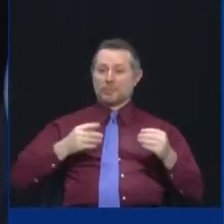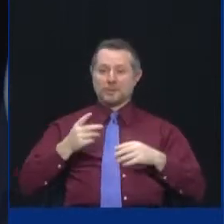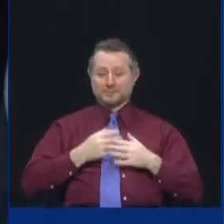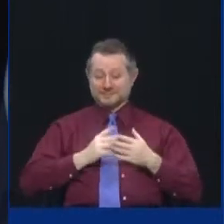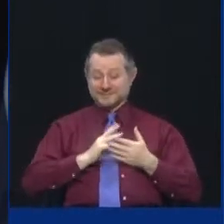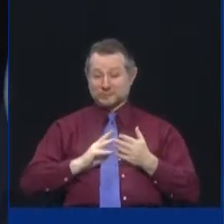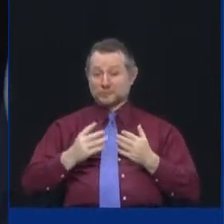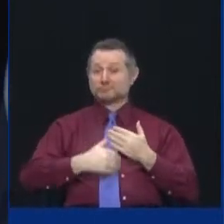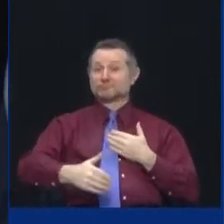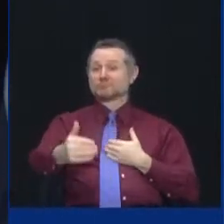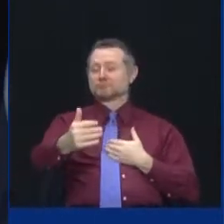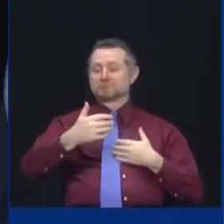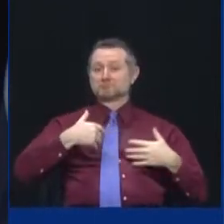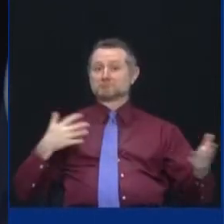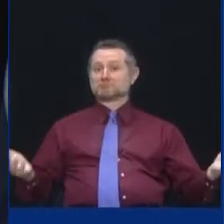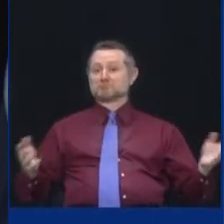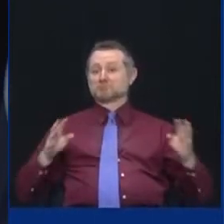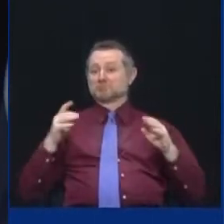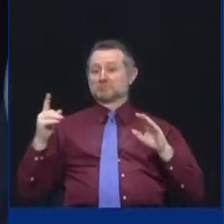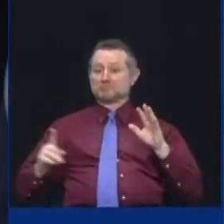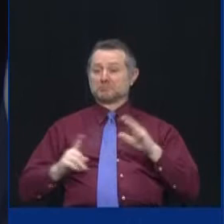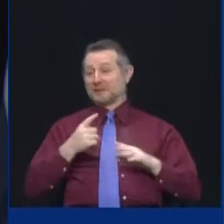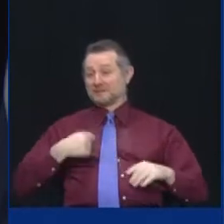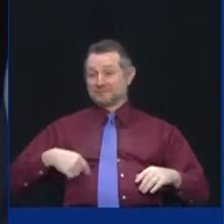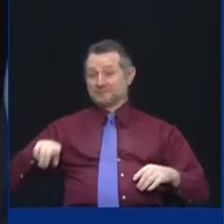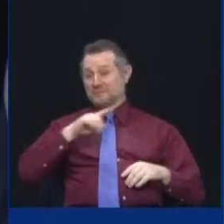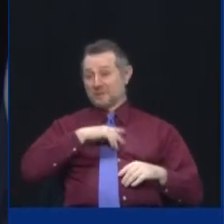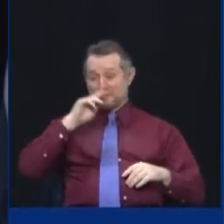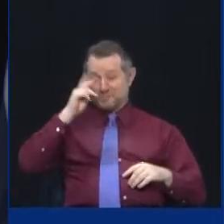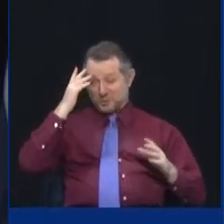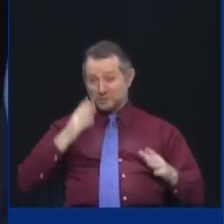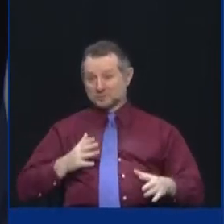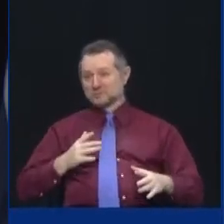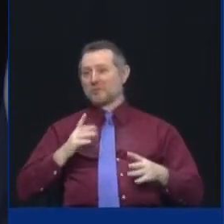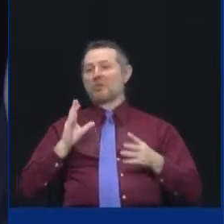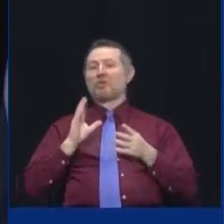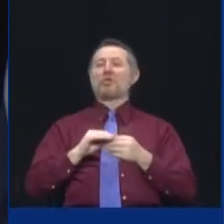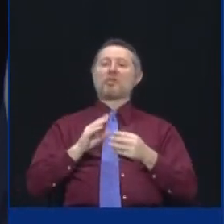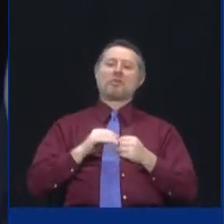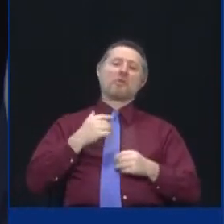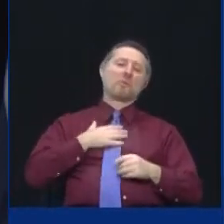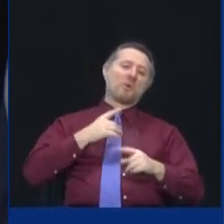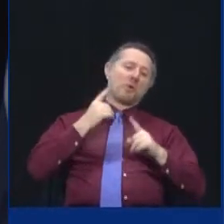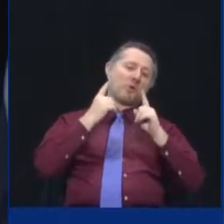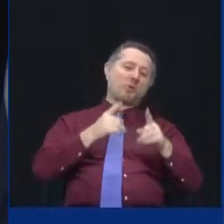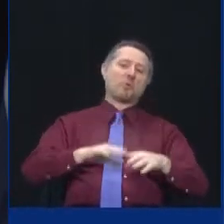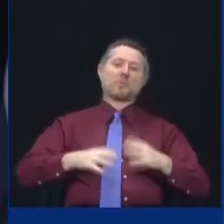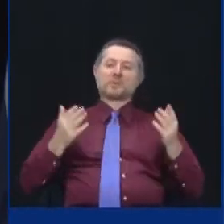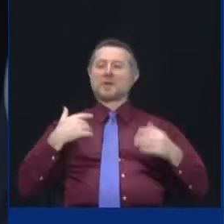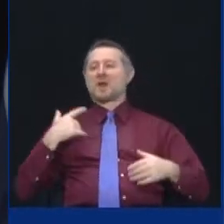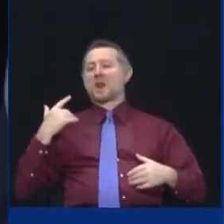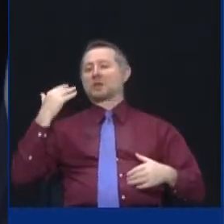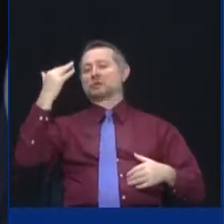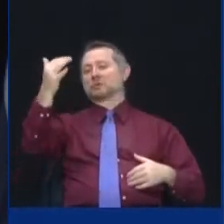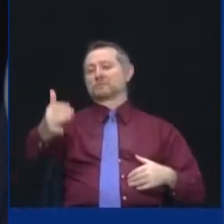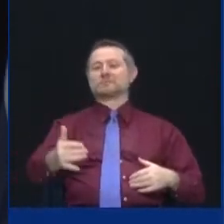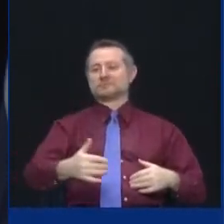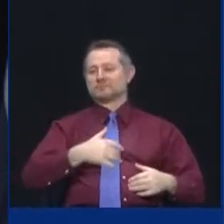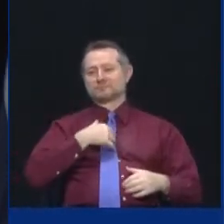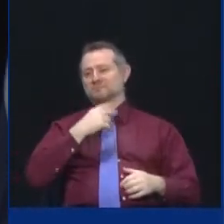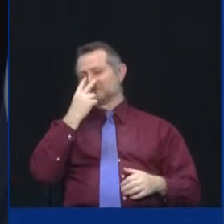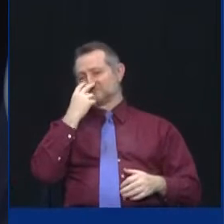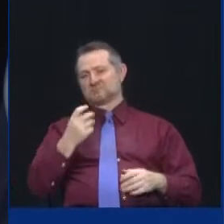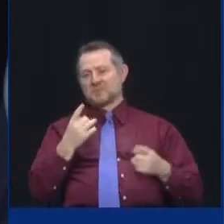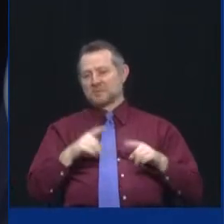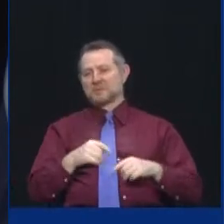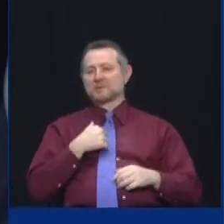you do the public a service suggesting a goal that might not happen. You know, I like to stick